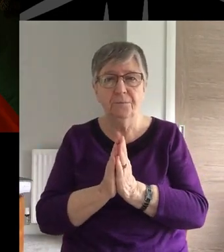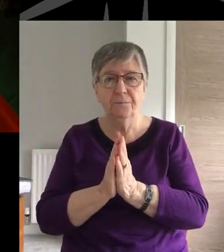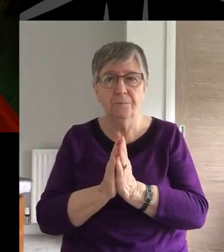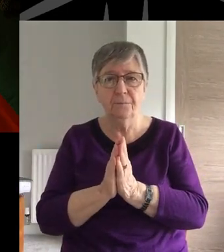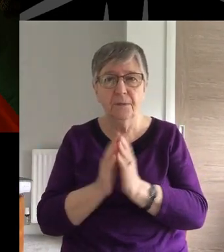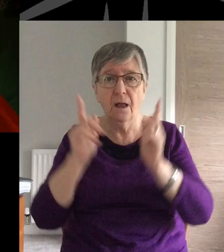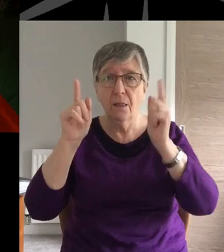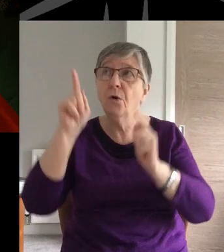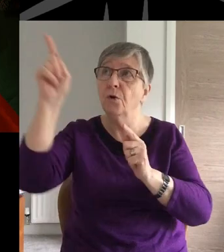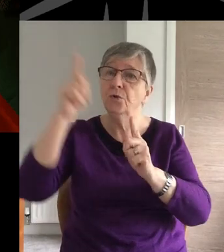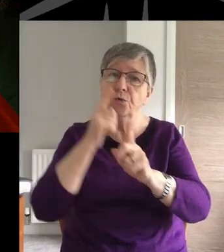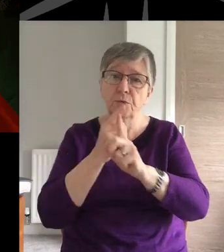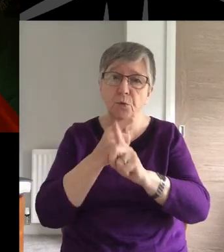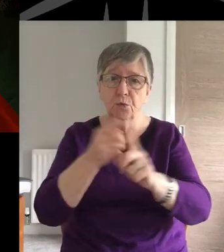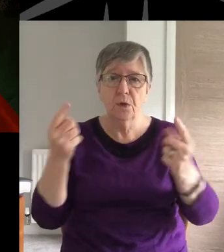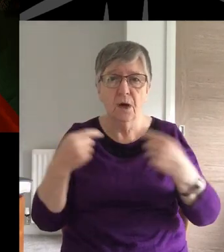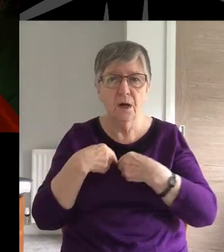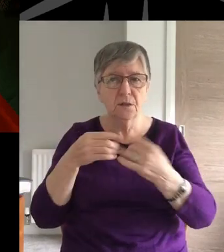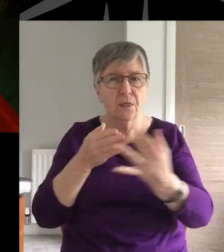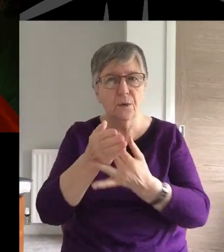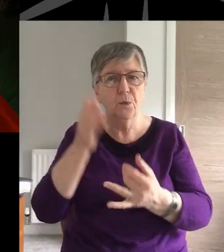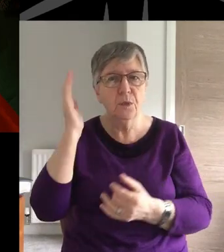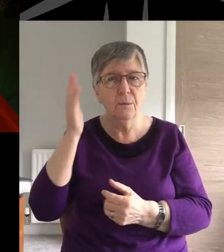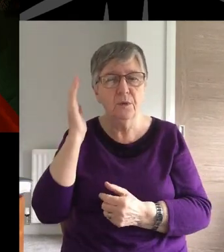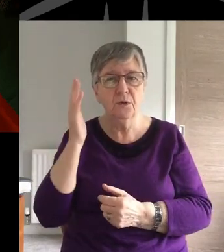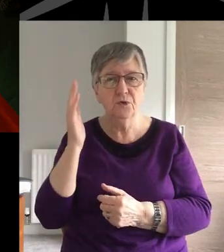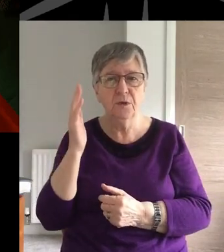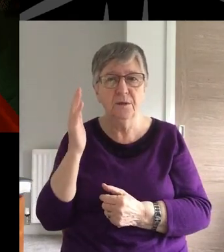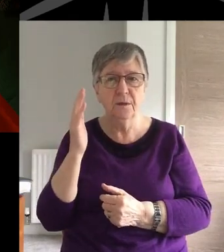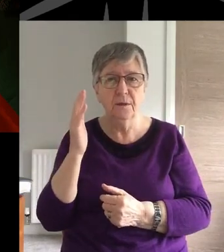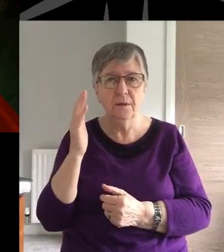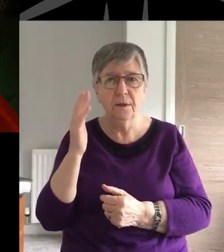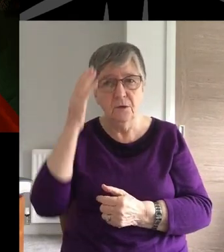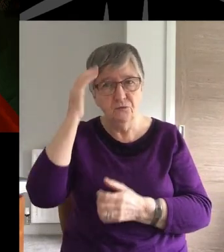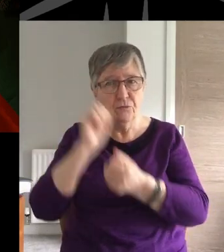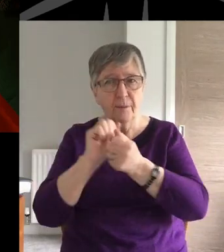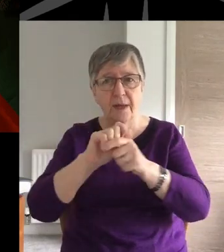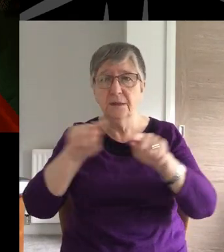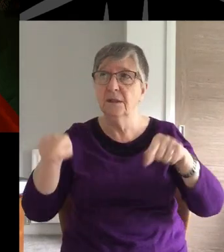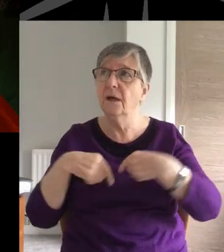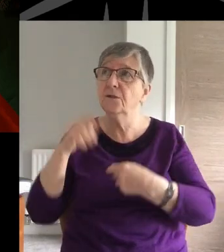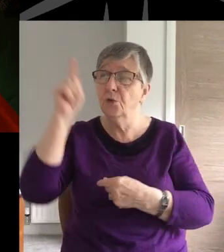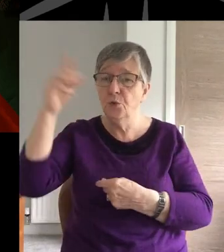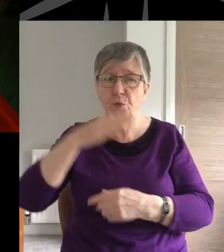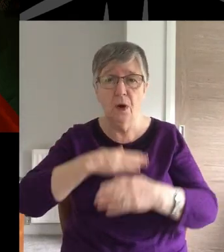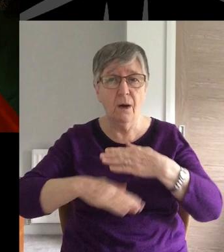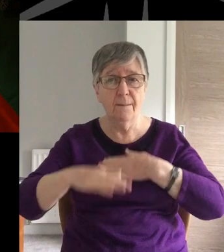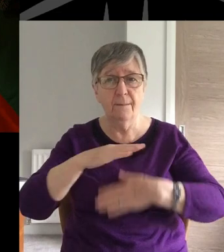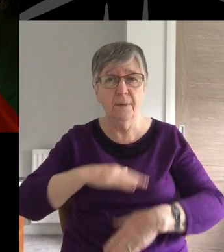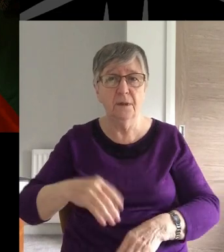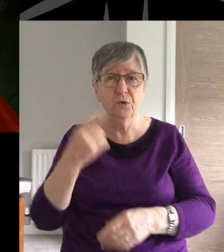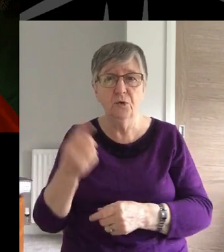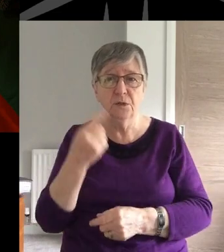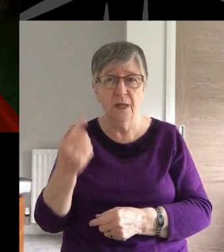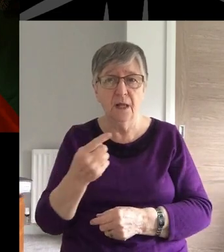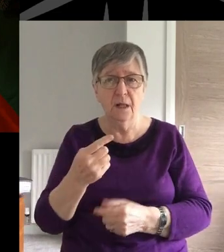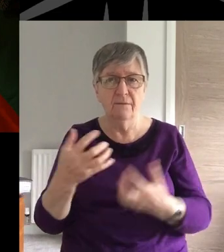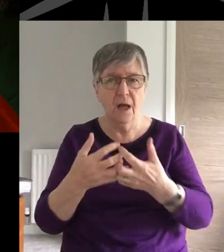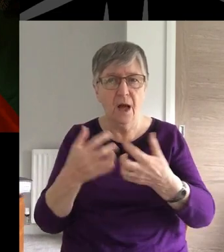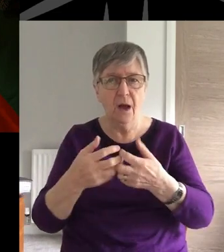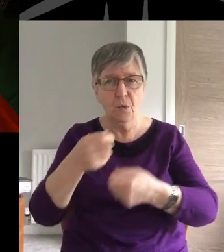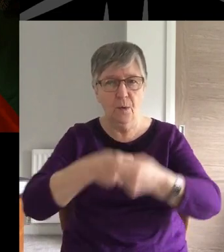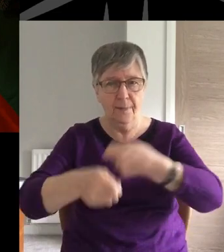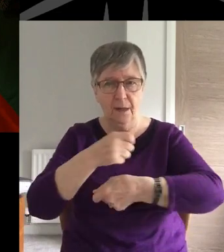Lord, you spoke to us today through the preaching of your word and reminded us that you are humbling yourself by becoming one of us.